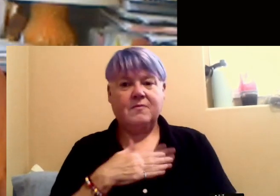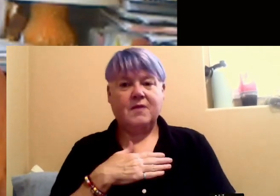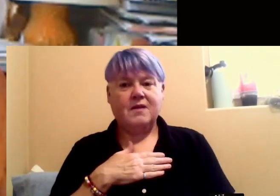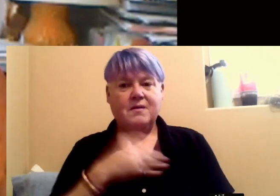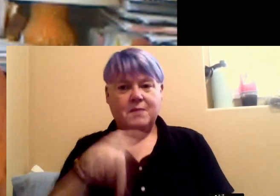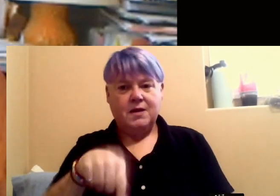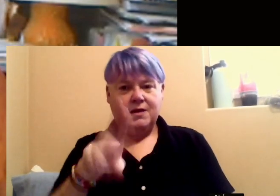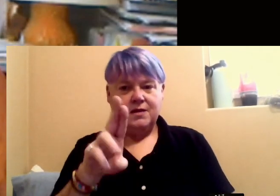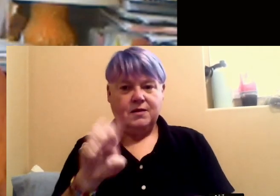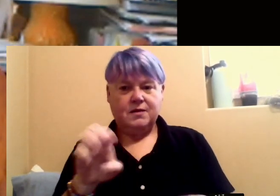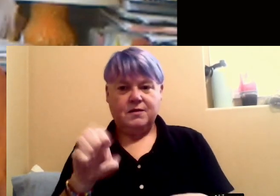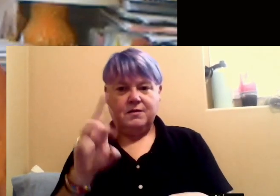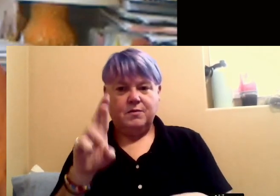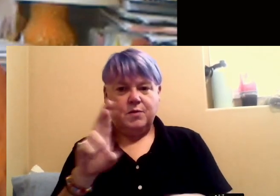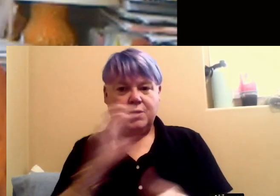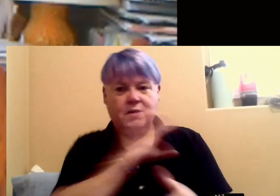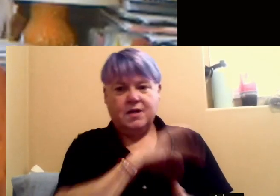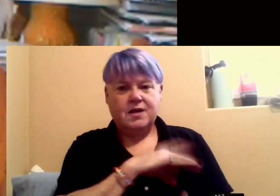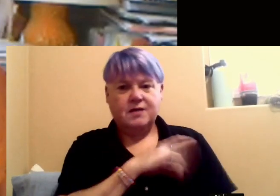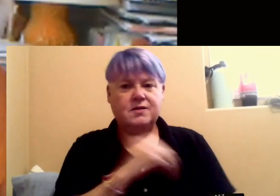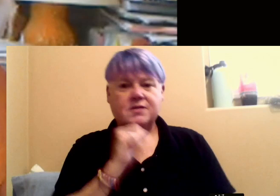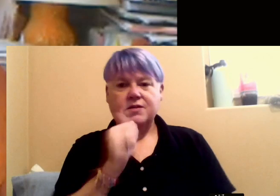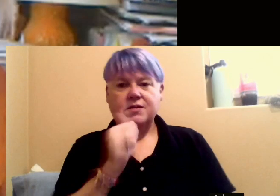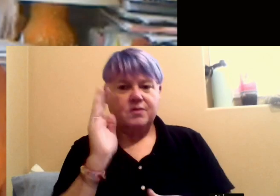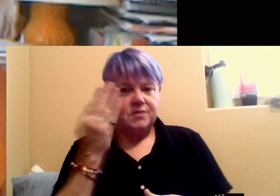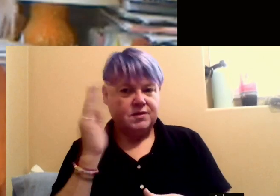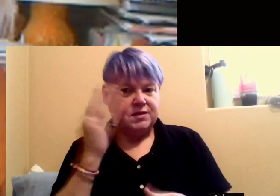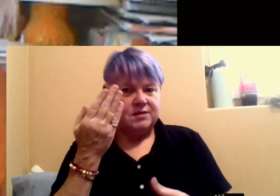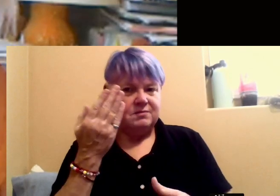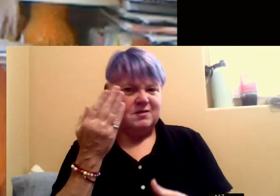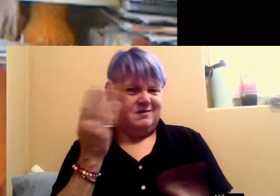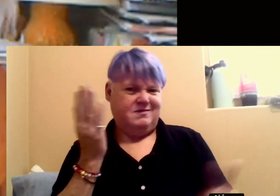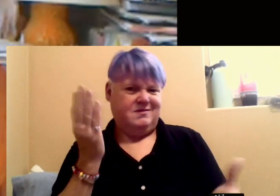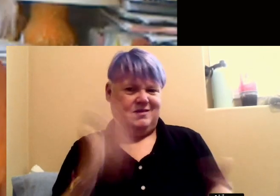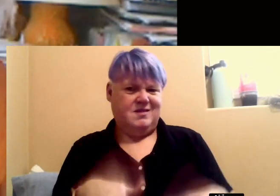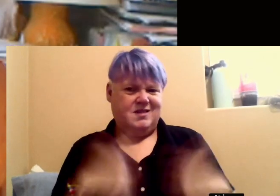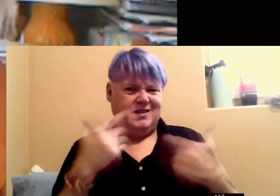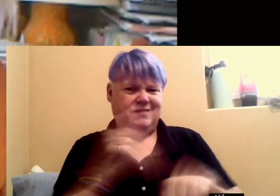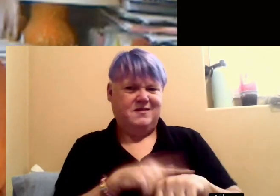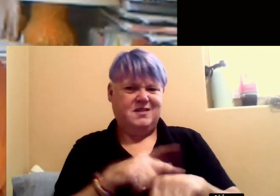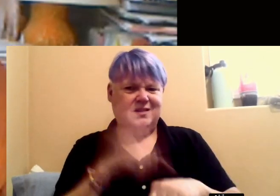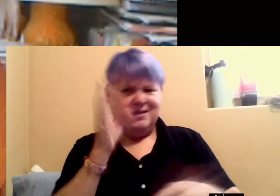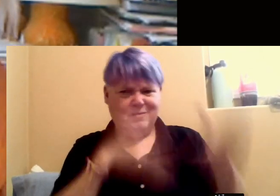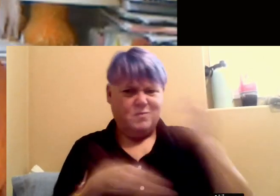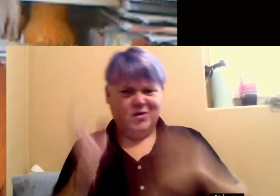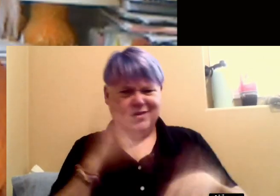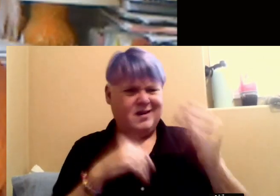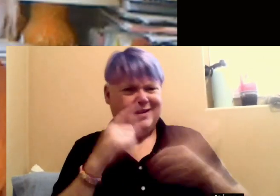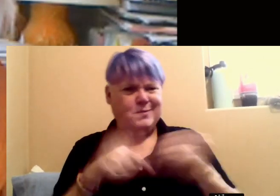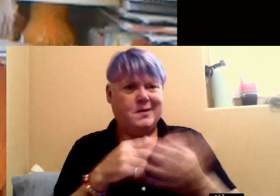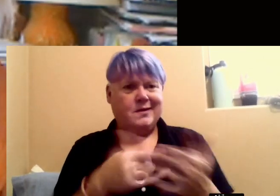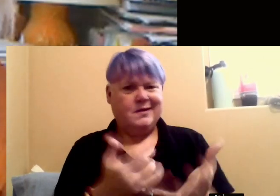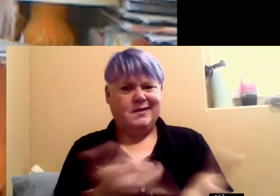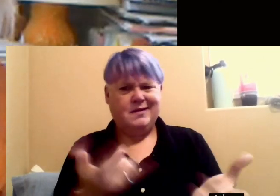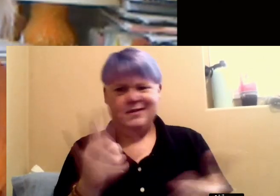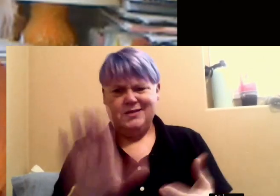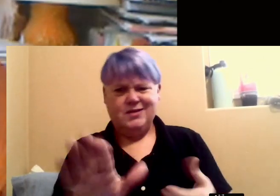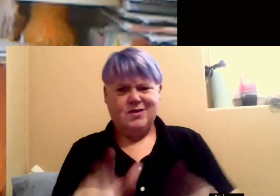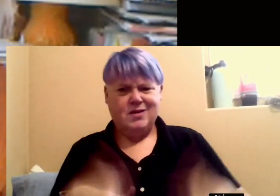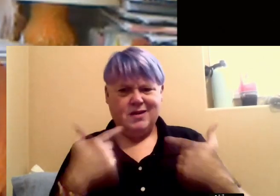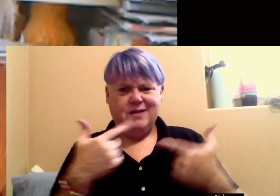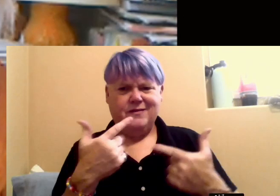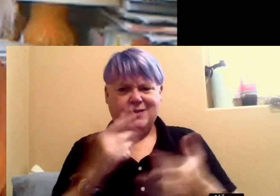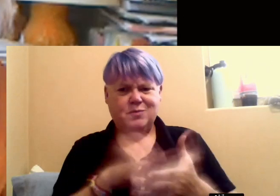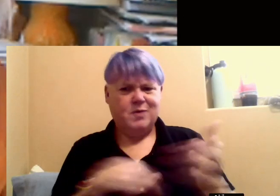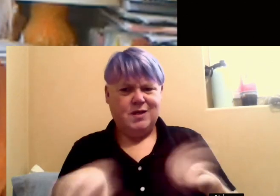characters don't seem to spend a lot of time worrying about it. Well, duh, you know, I mean, this is your life. It's what you do. It's